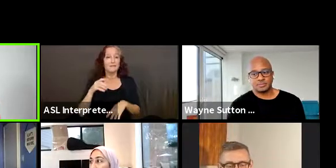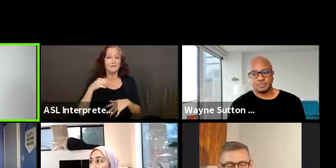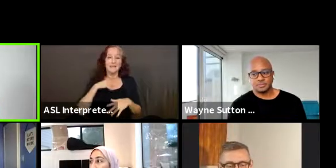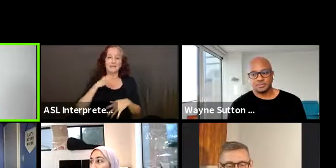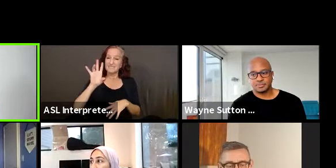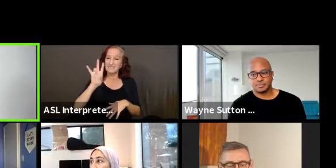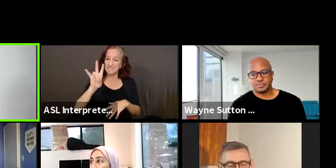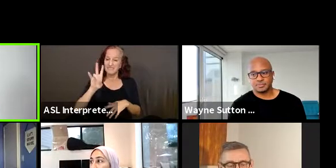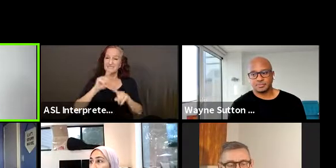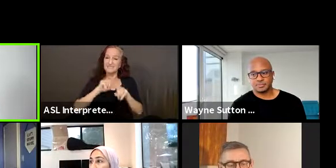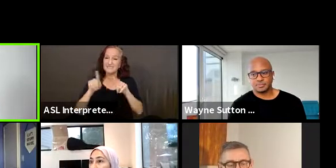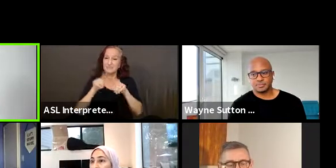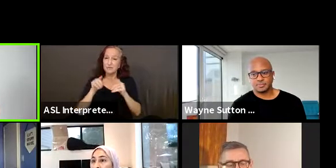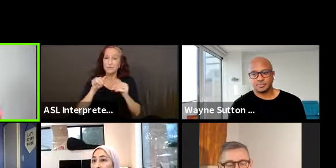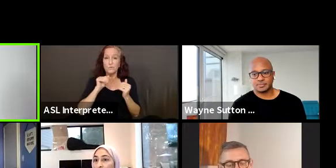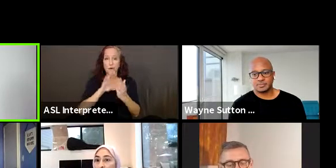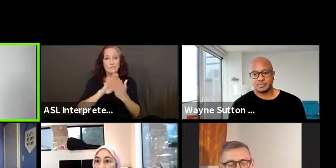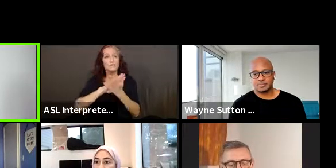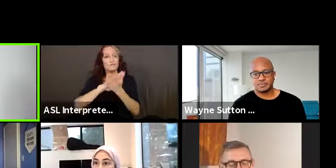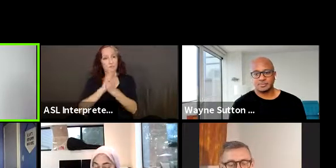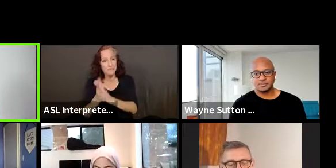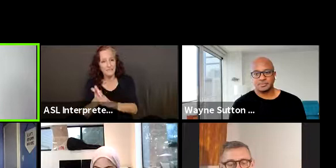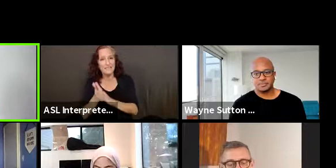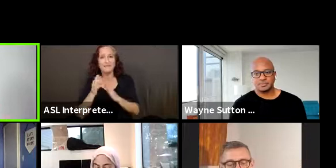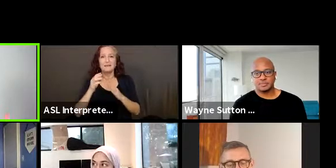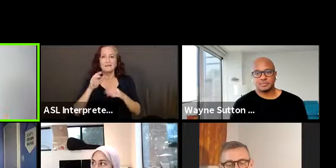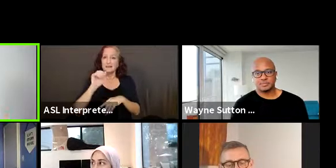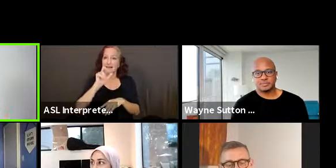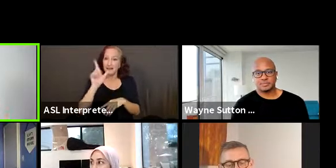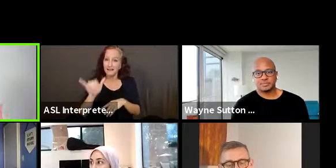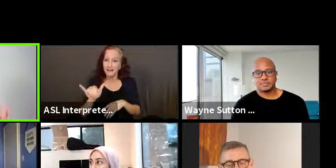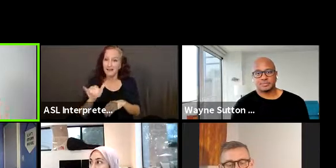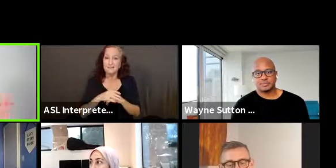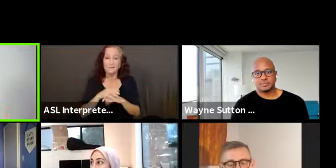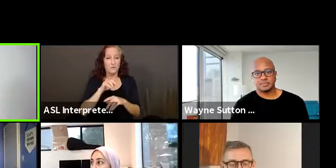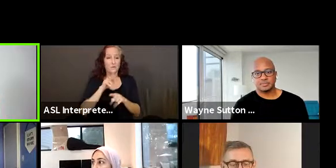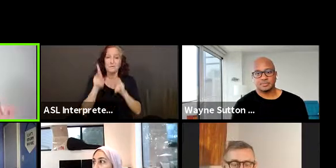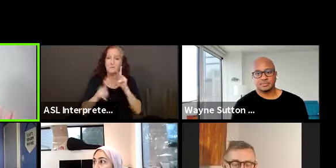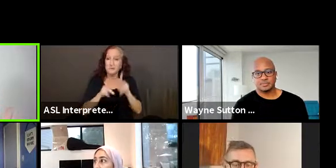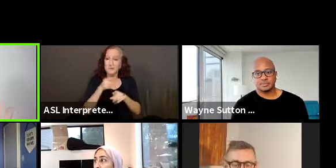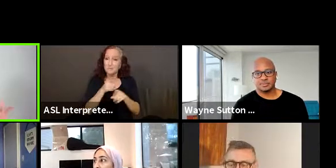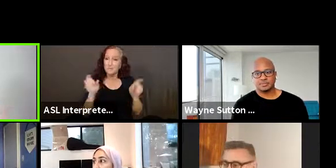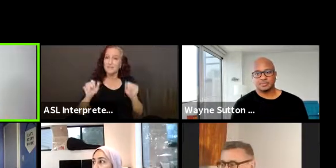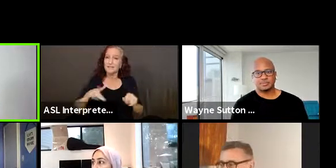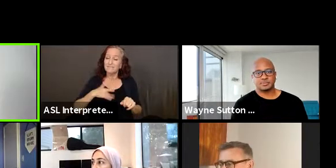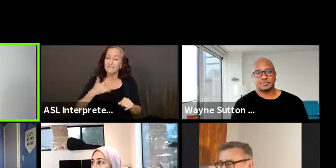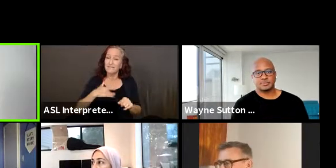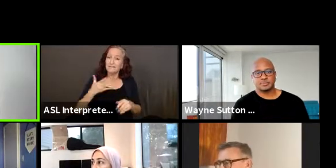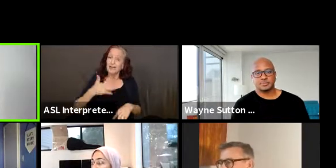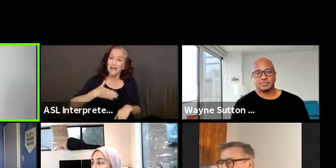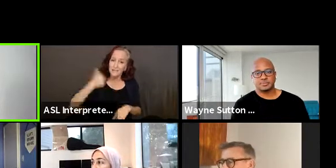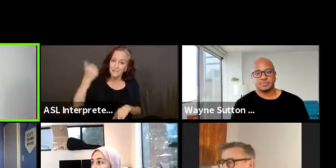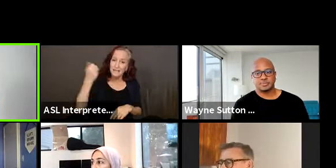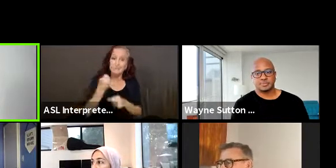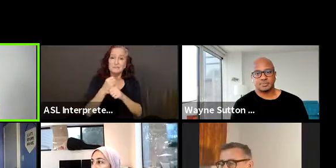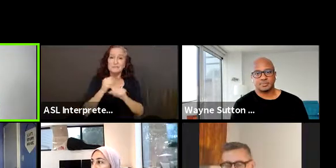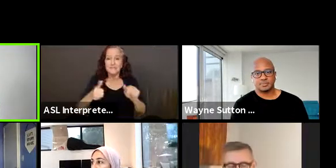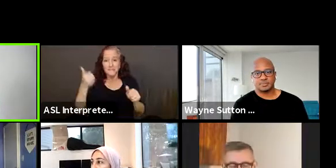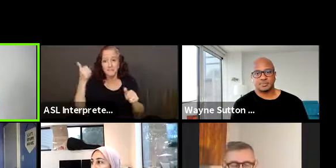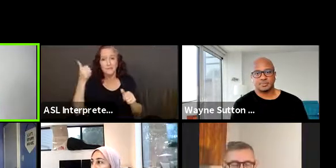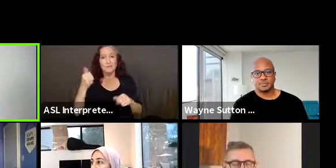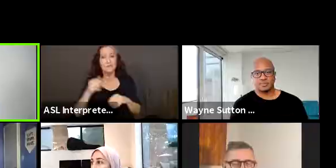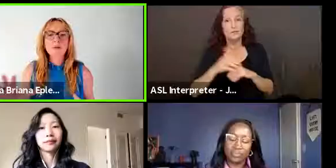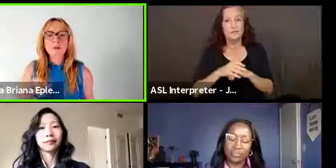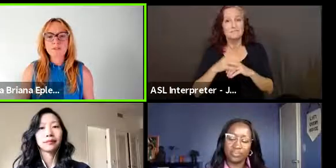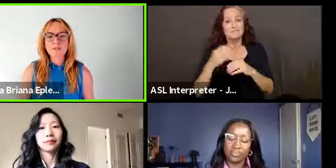to be better allies in our workplaces, so that they can be happier, safer, healthier, happier, and more equitable for all of us.